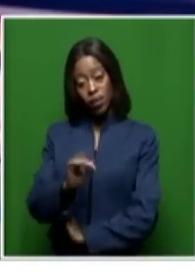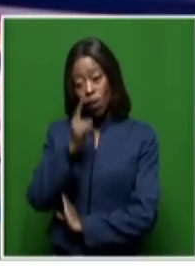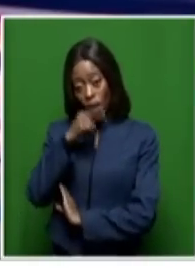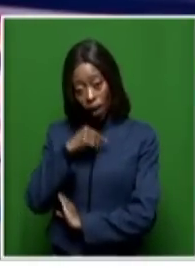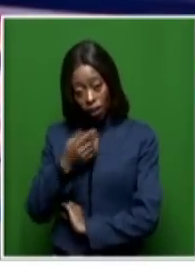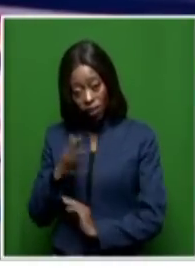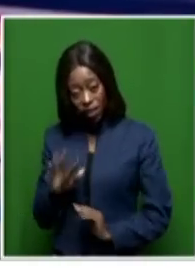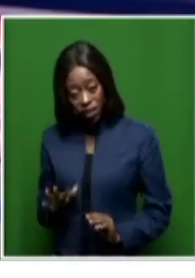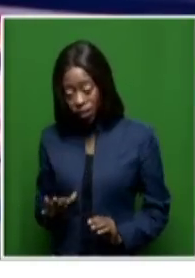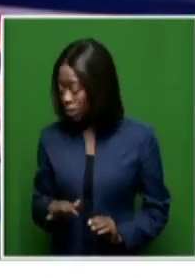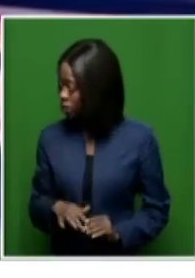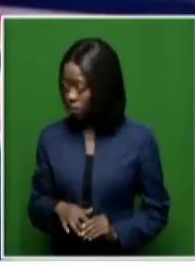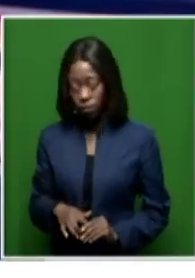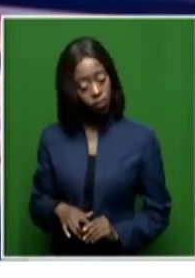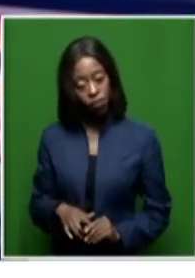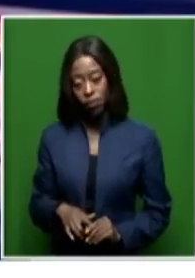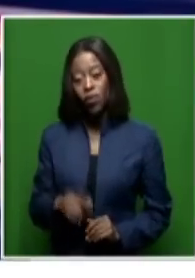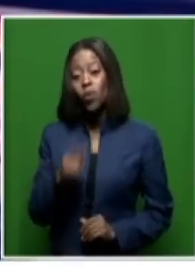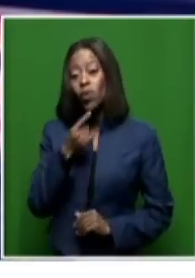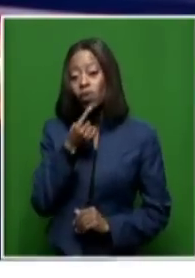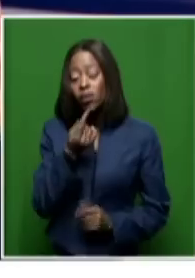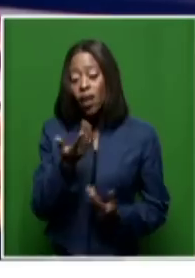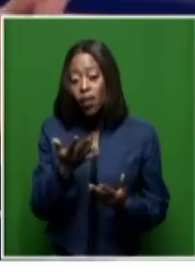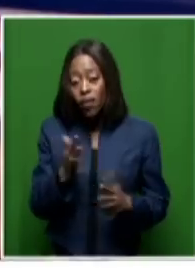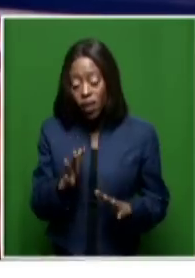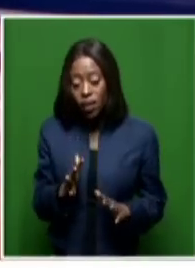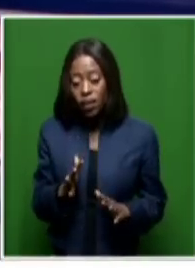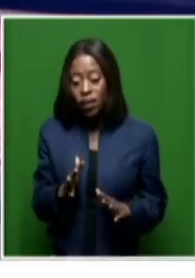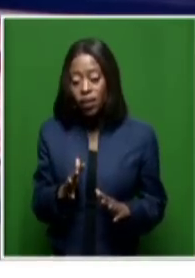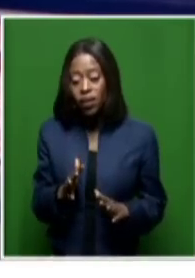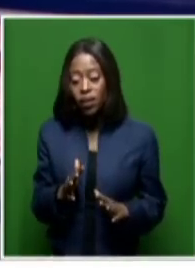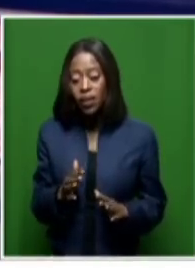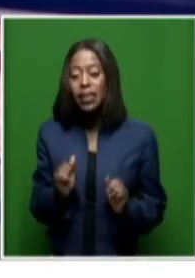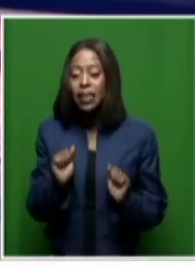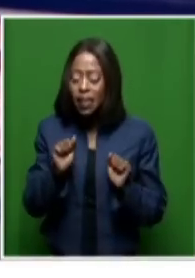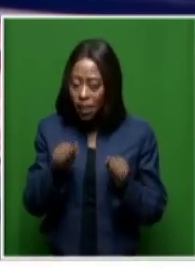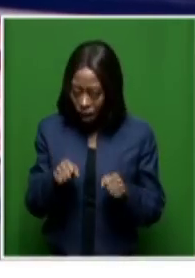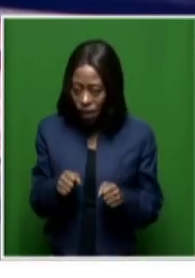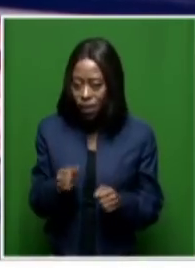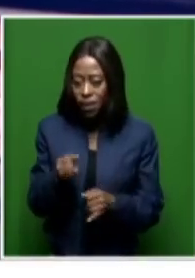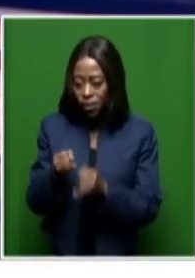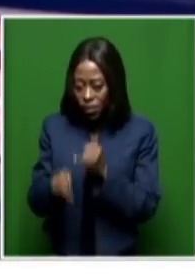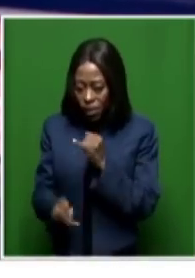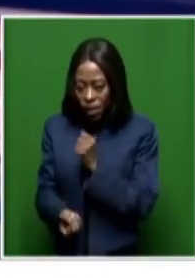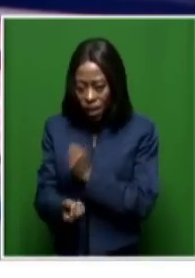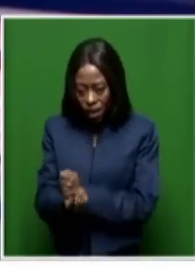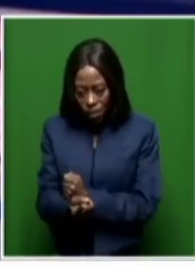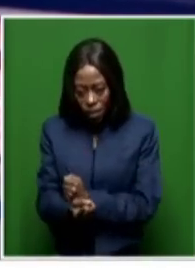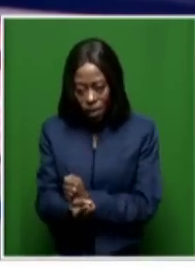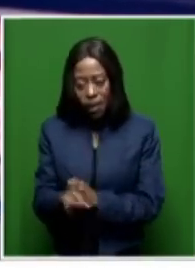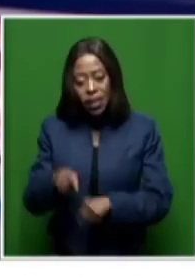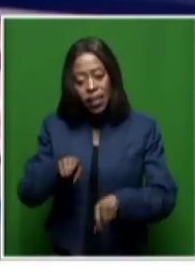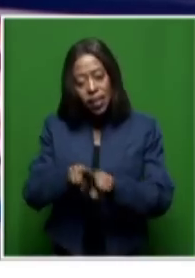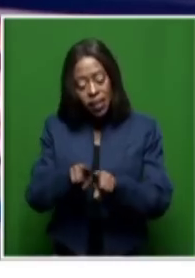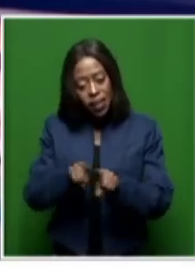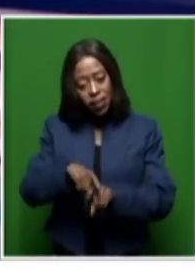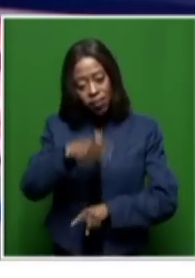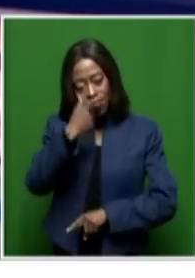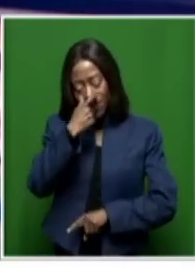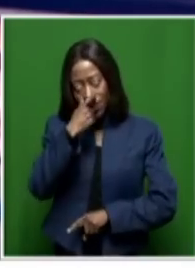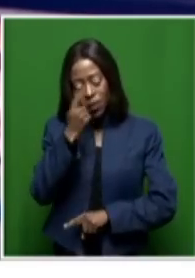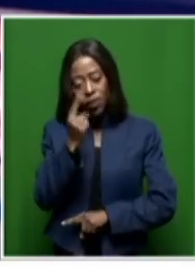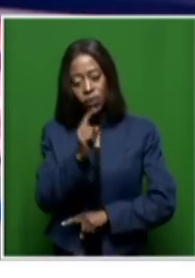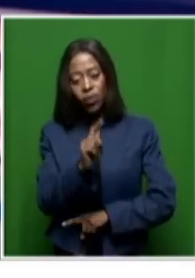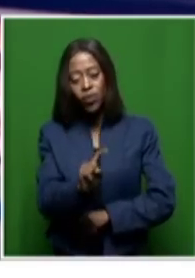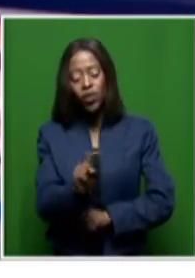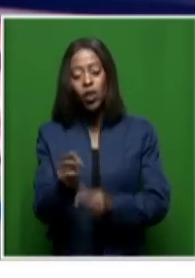them? We said at some point, we did veer away. Ramaphosa, when he went to Union Building, he